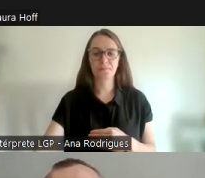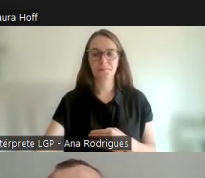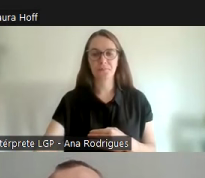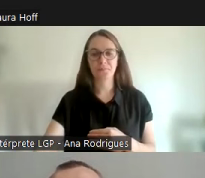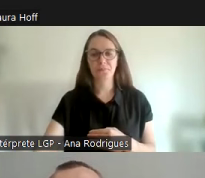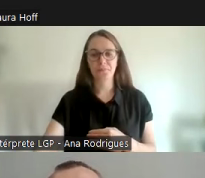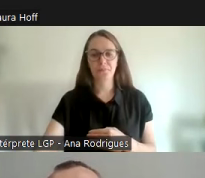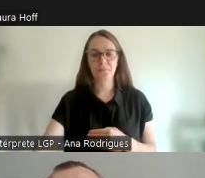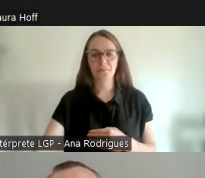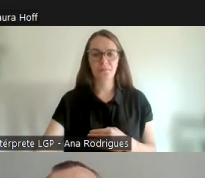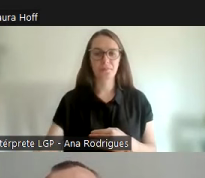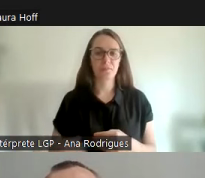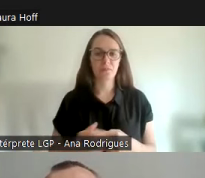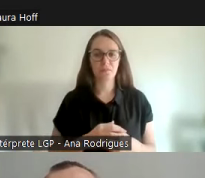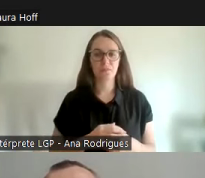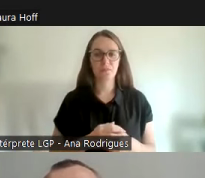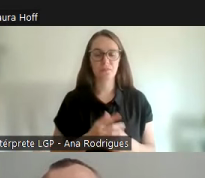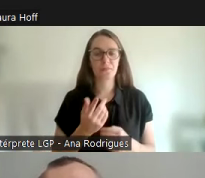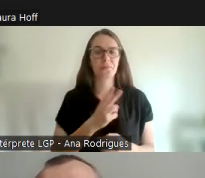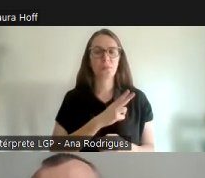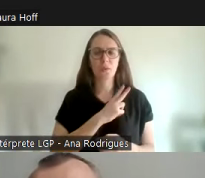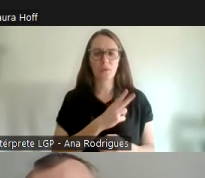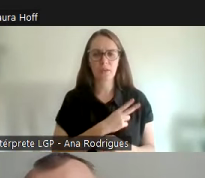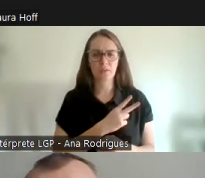knew that the universities